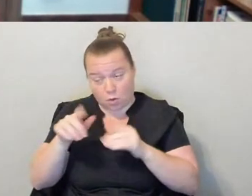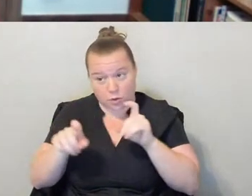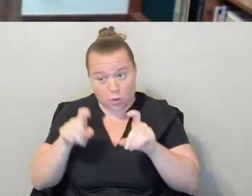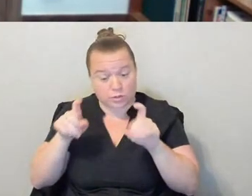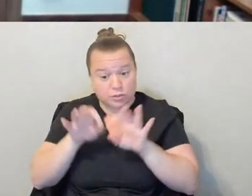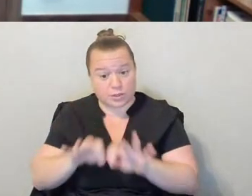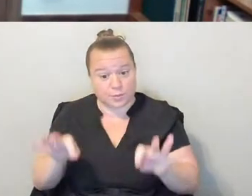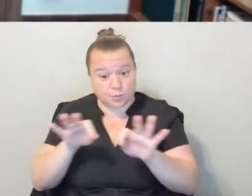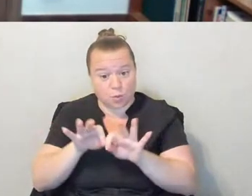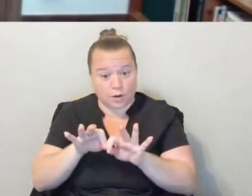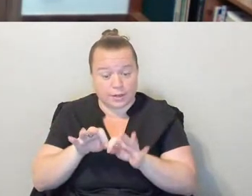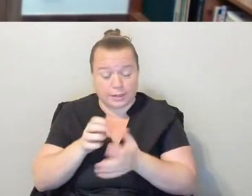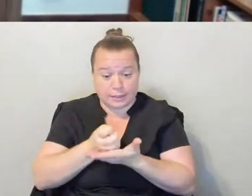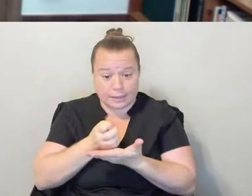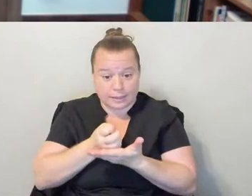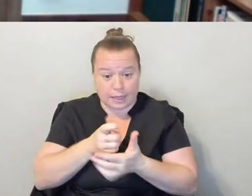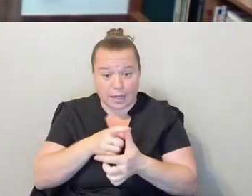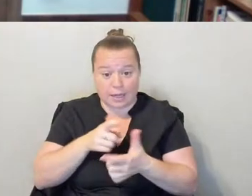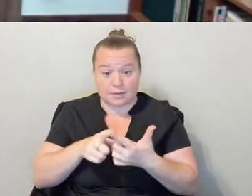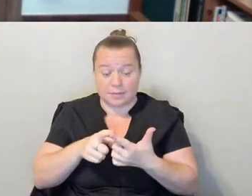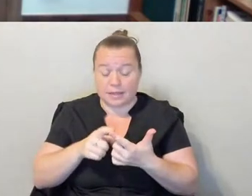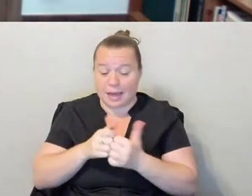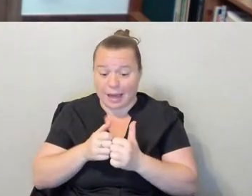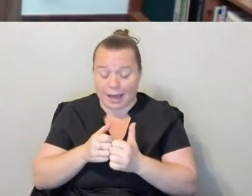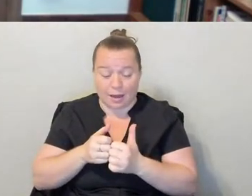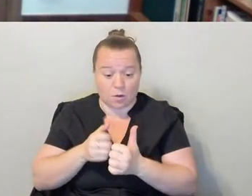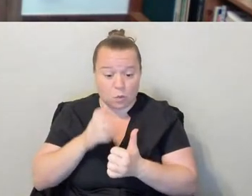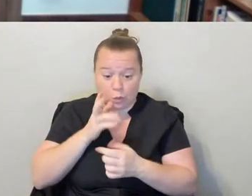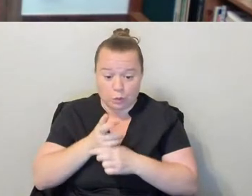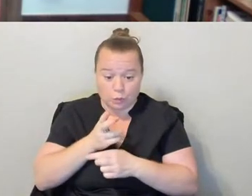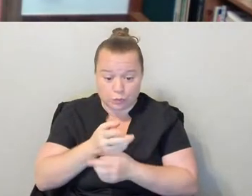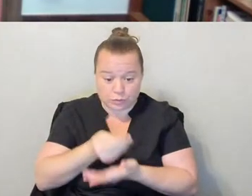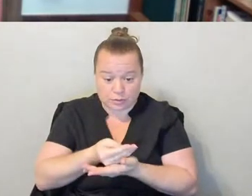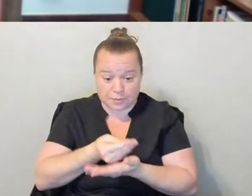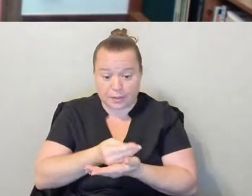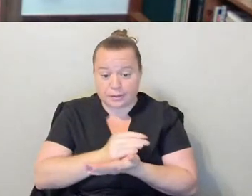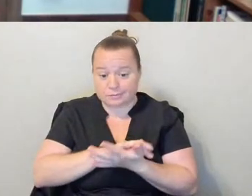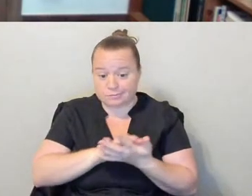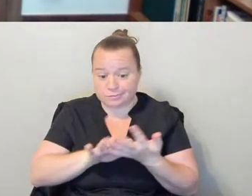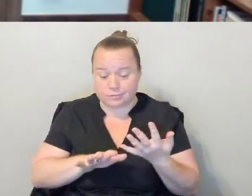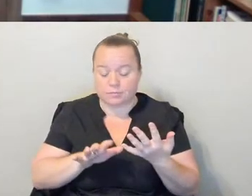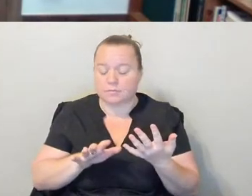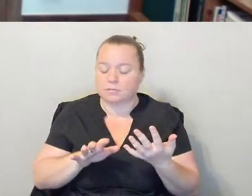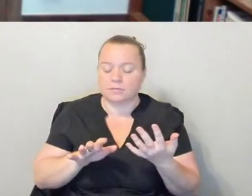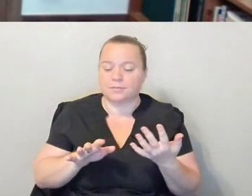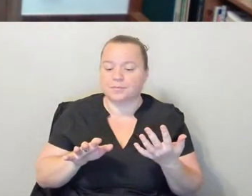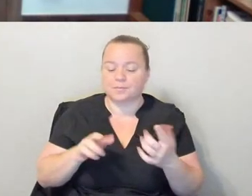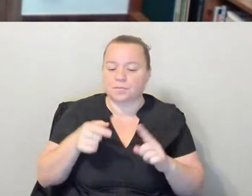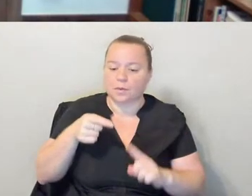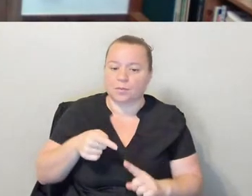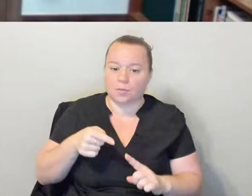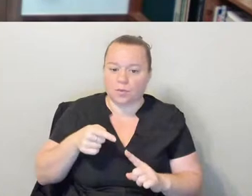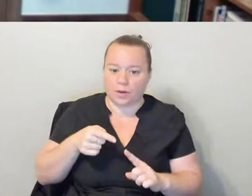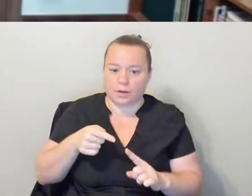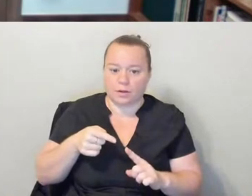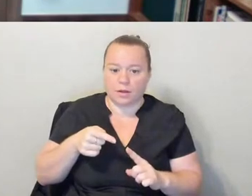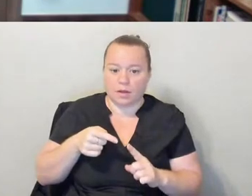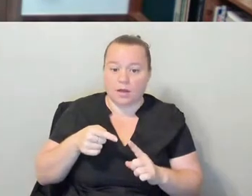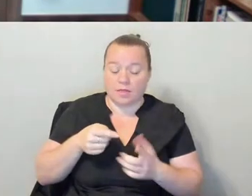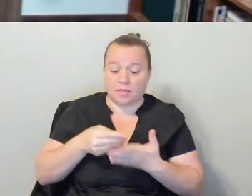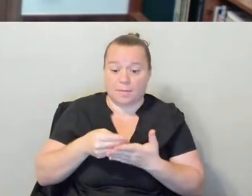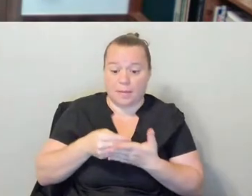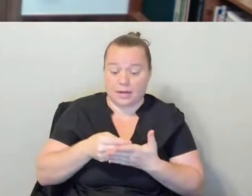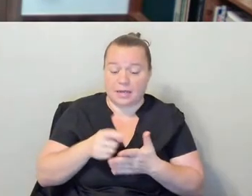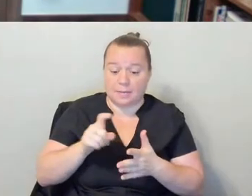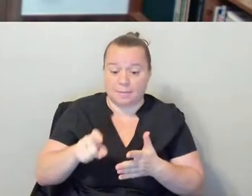green economies, digitalization, and so. In other words, for us, these important funds must our resilience, of